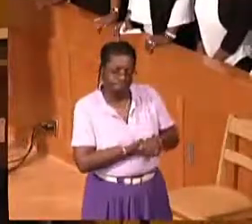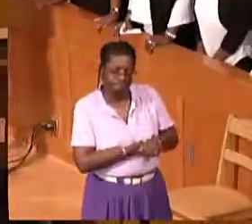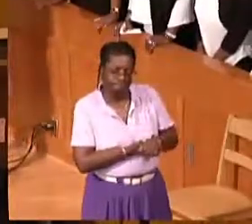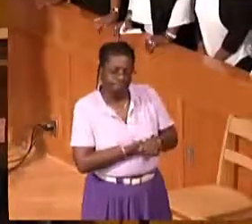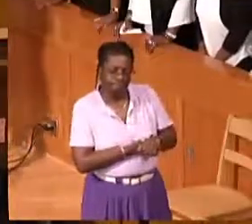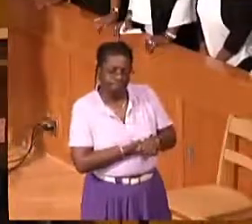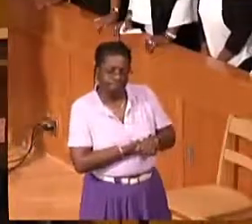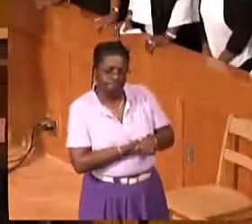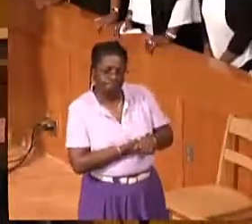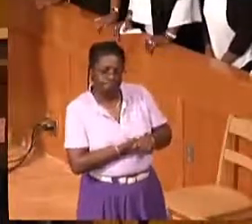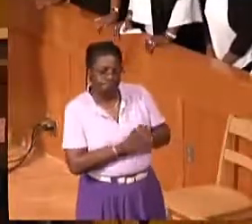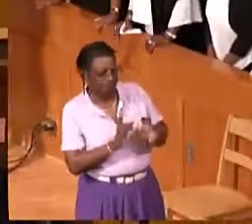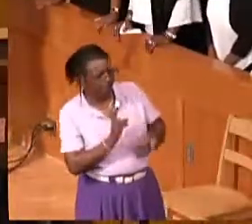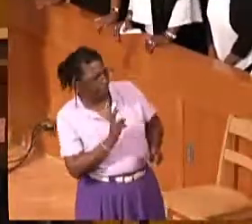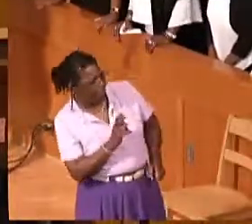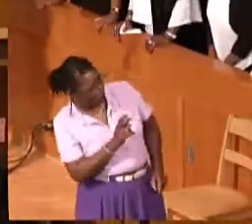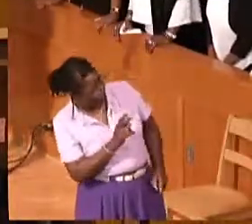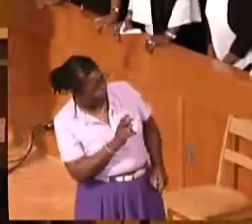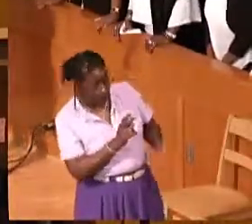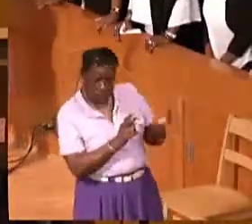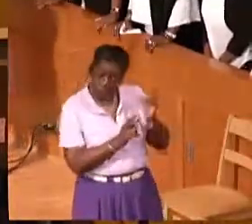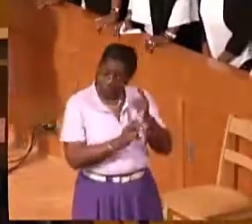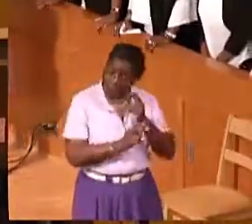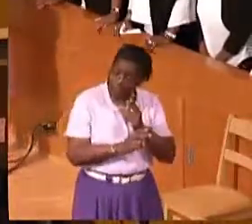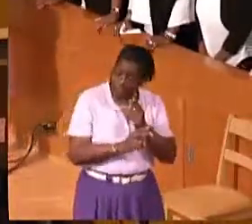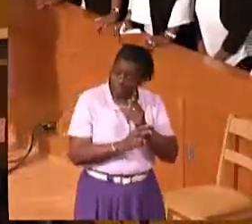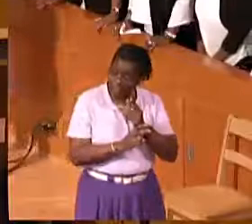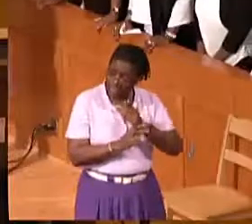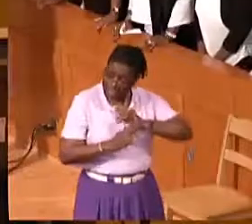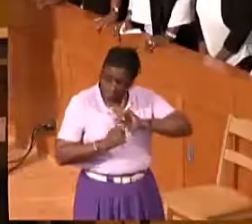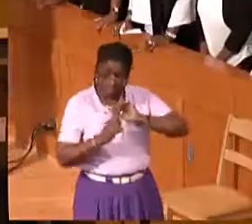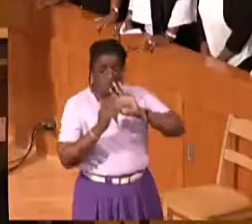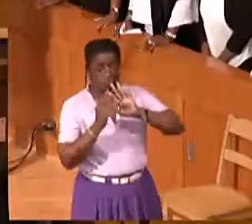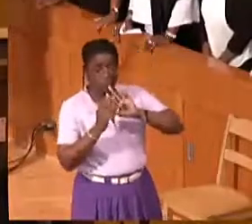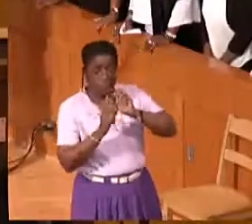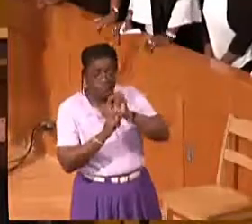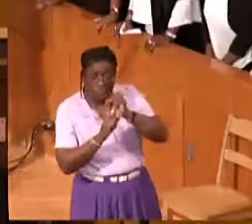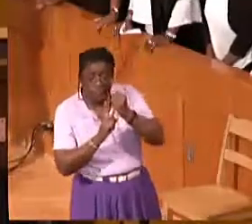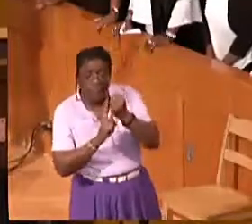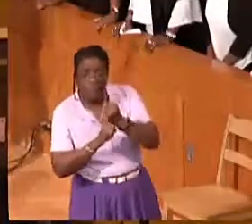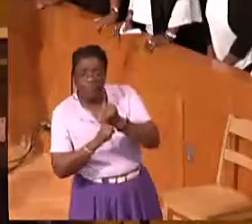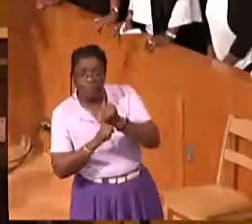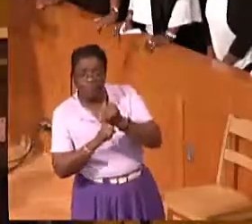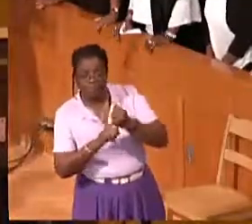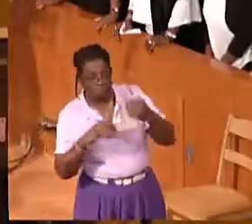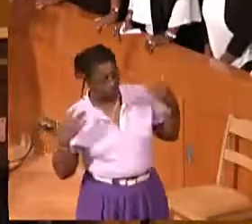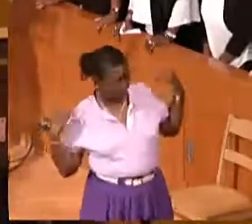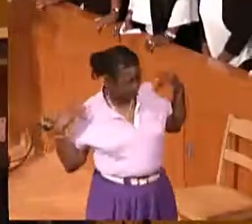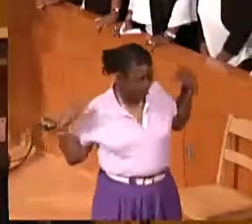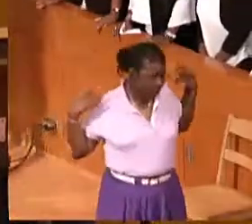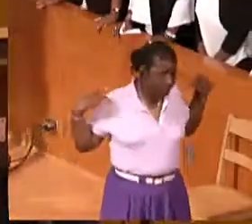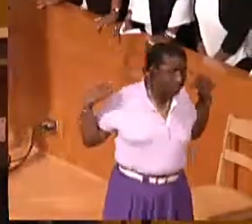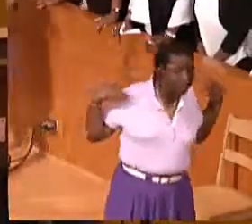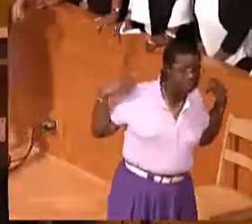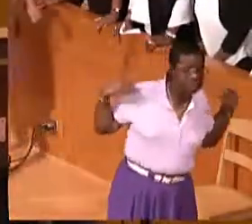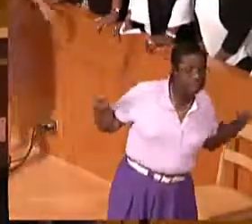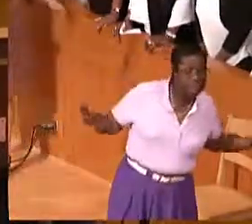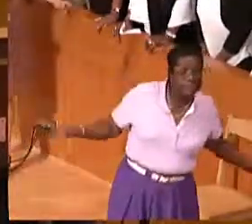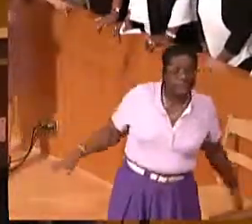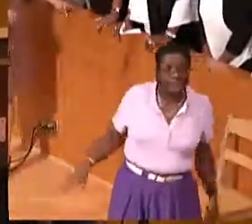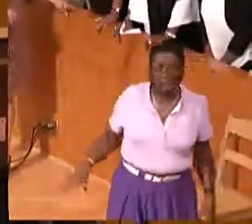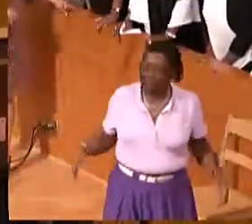Look at somebody that's going through it. Say, that's just mud, baby. Shake it off. Come on, look at her. Say, that's just